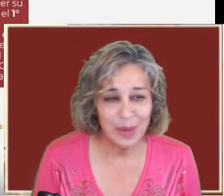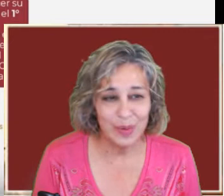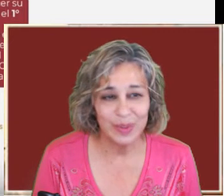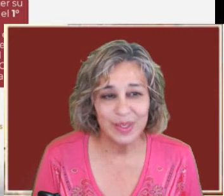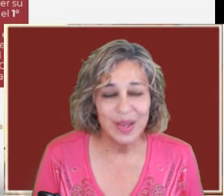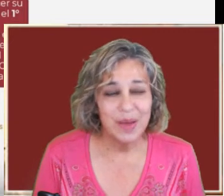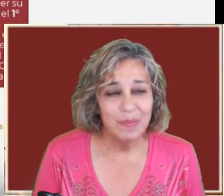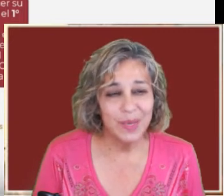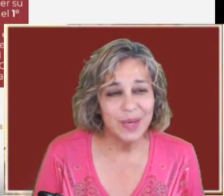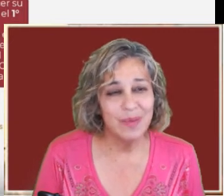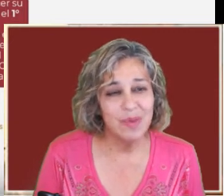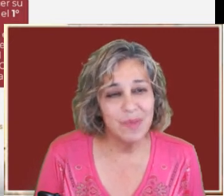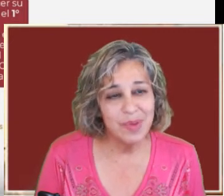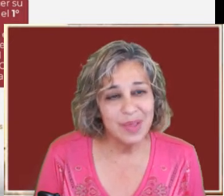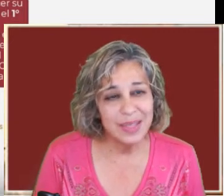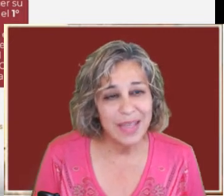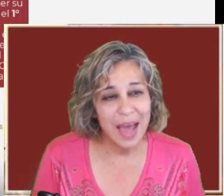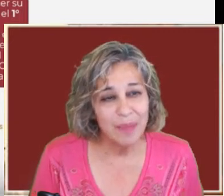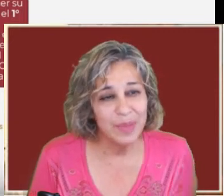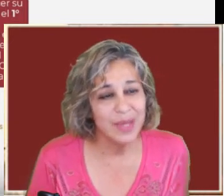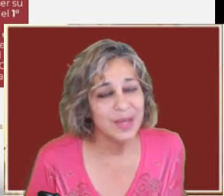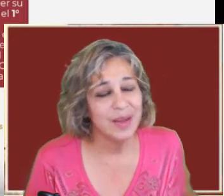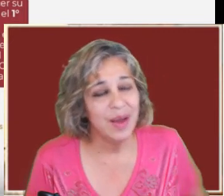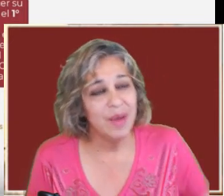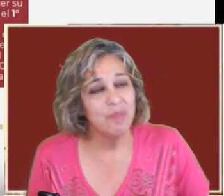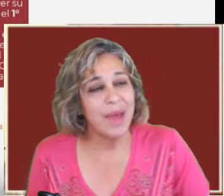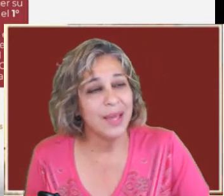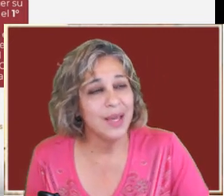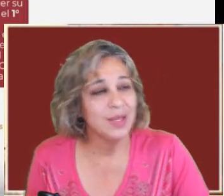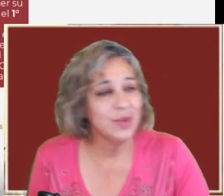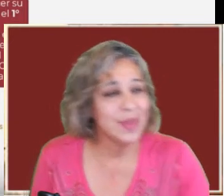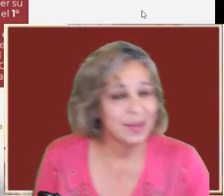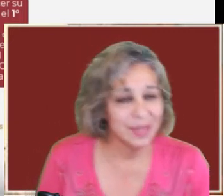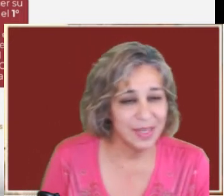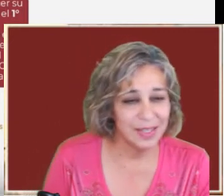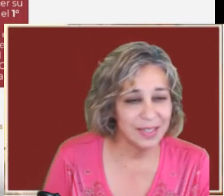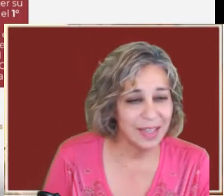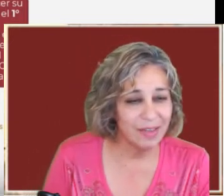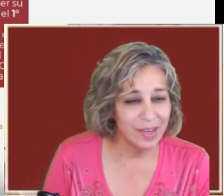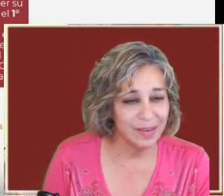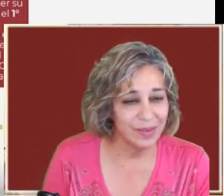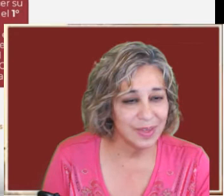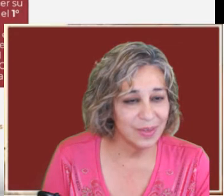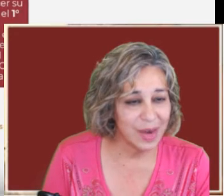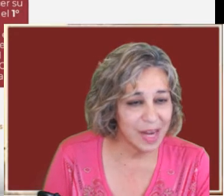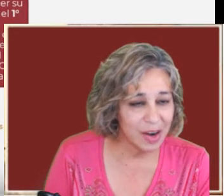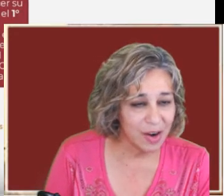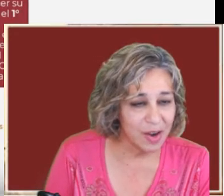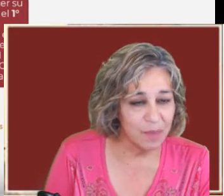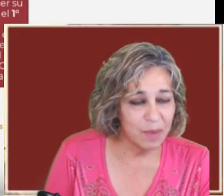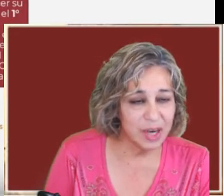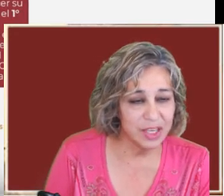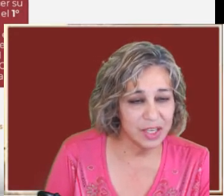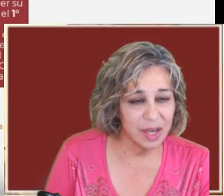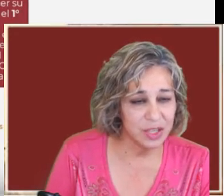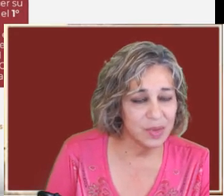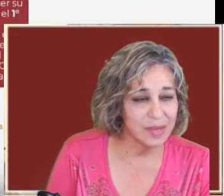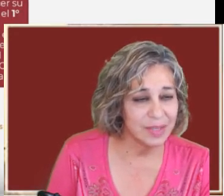be sold. But remember, this happened back in 2007, right here,